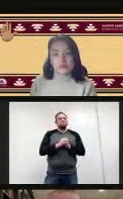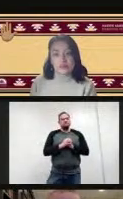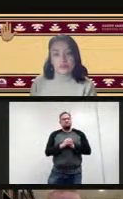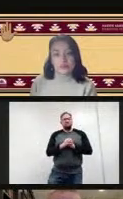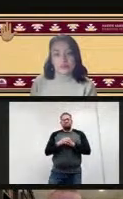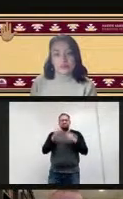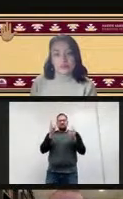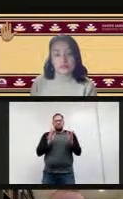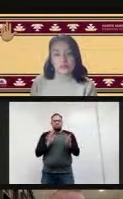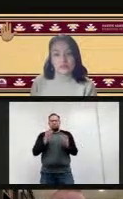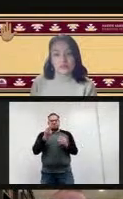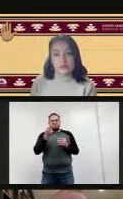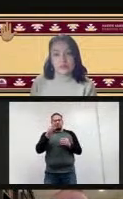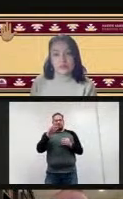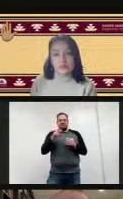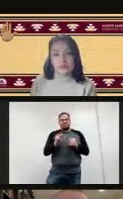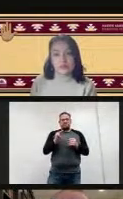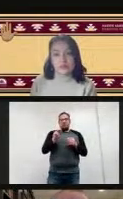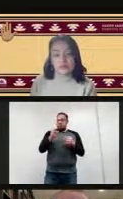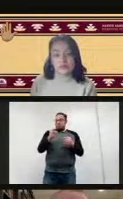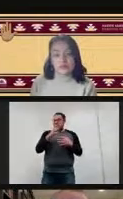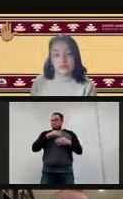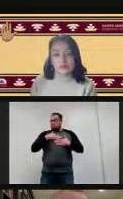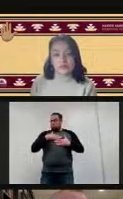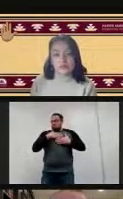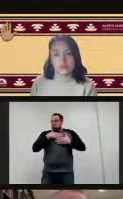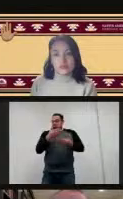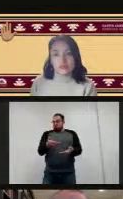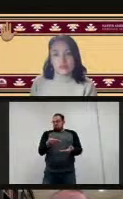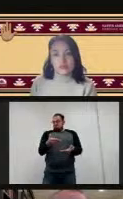Director Hyen, would you be open to